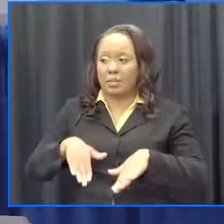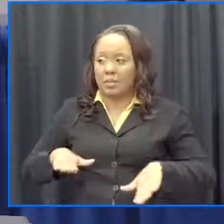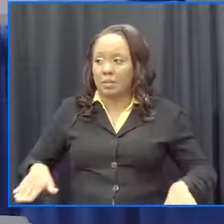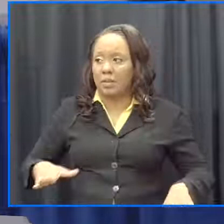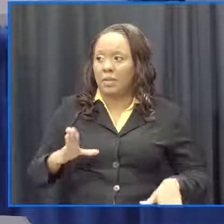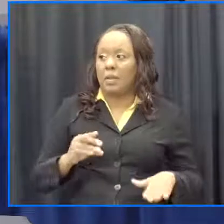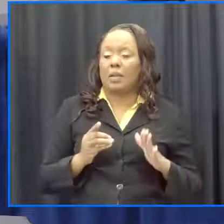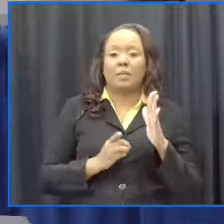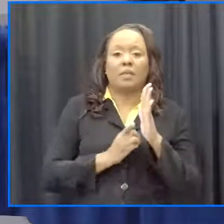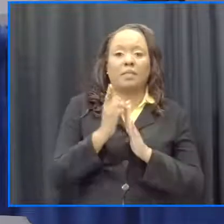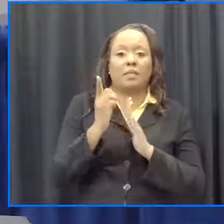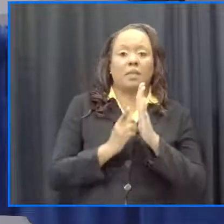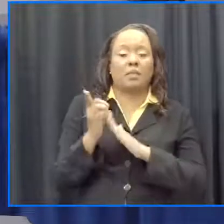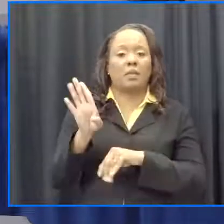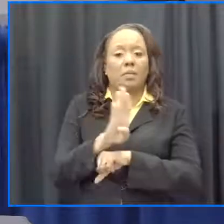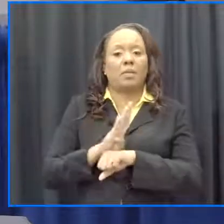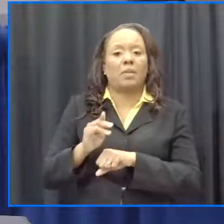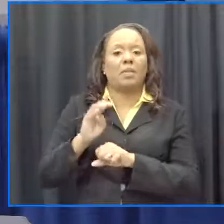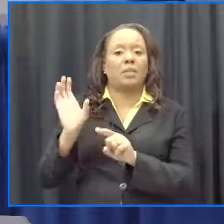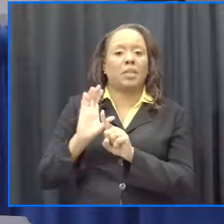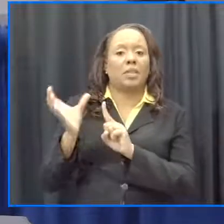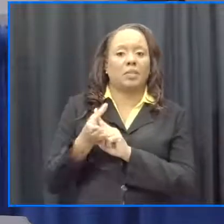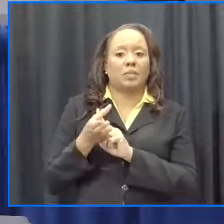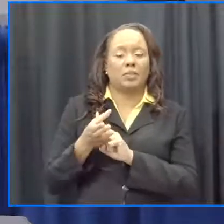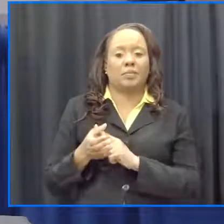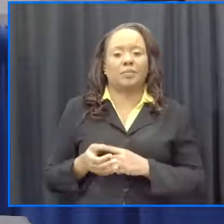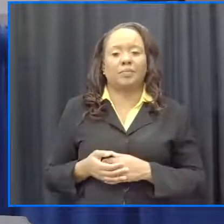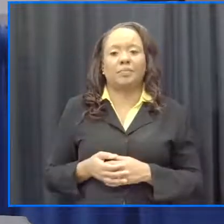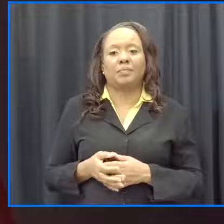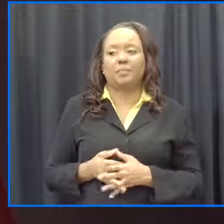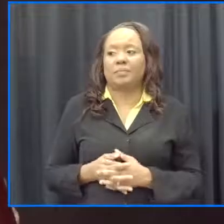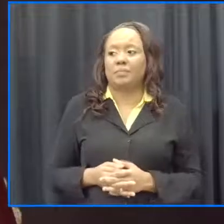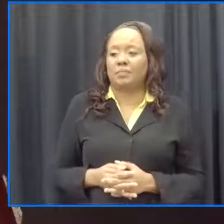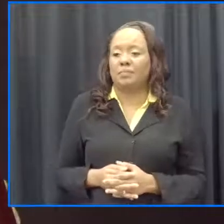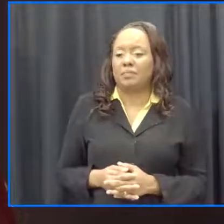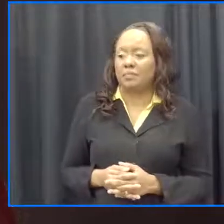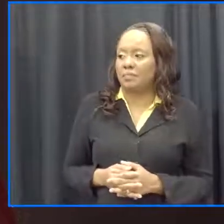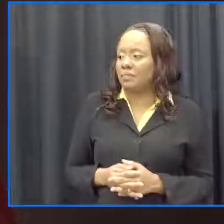and the development of local culture.